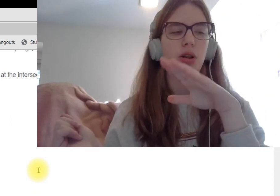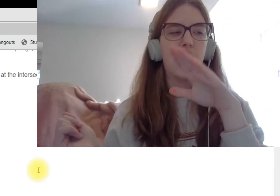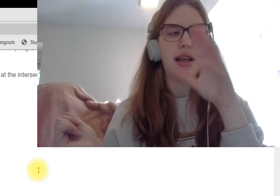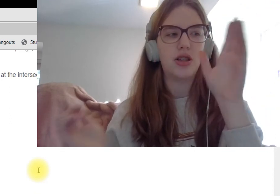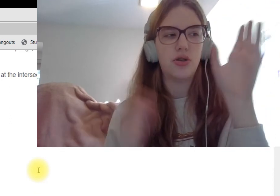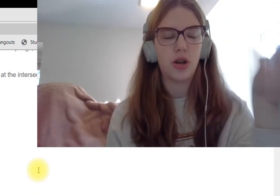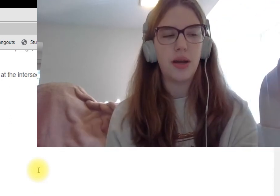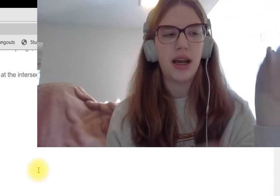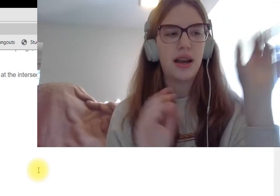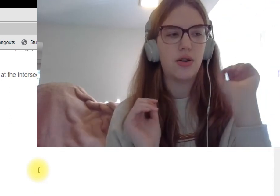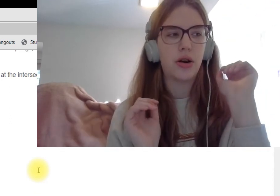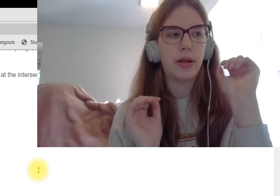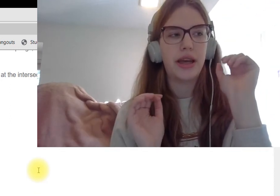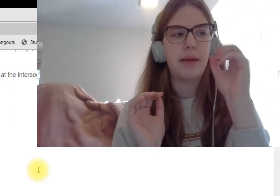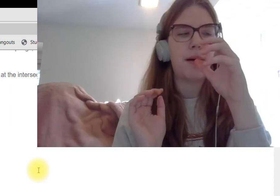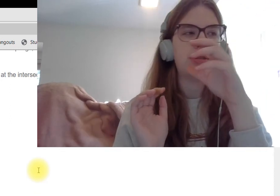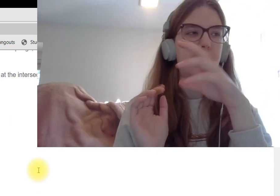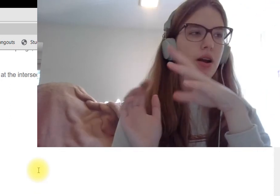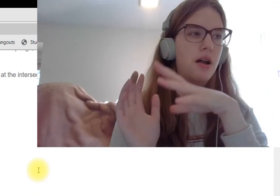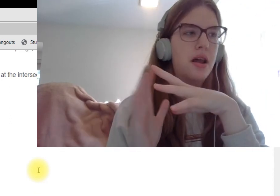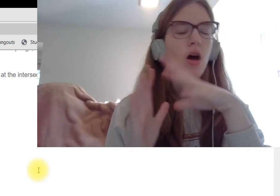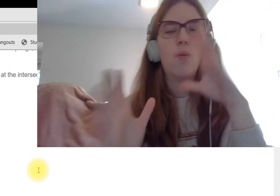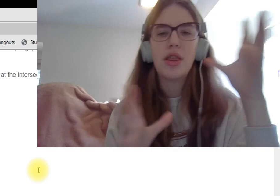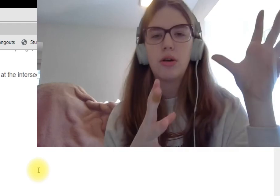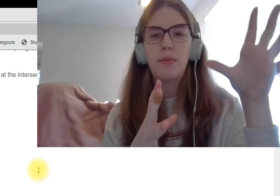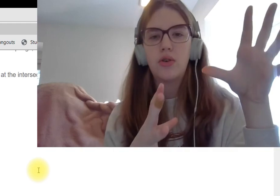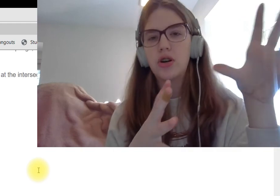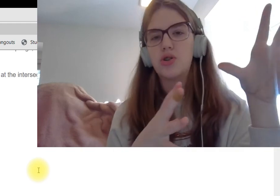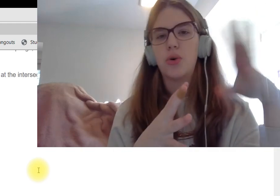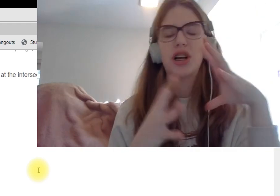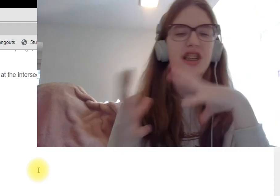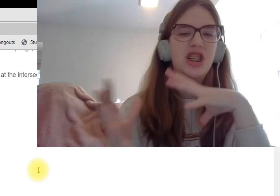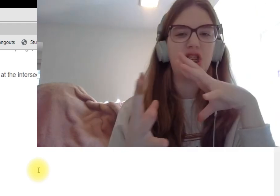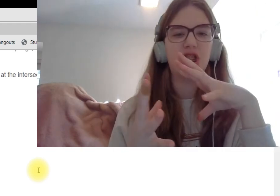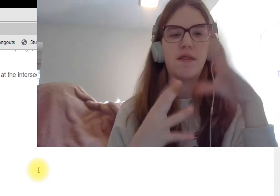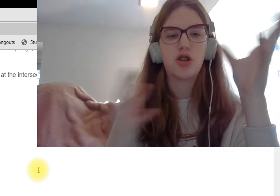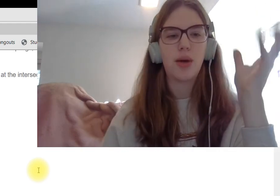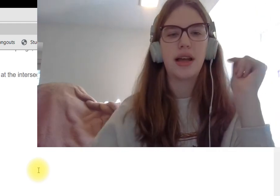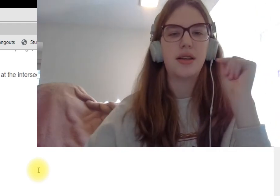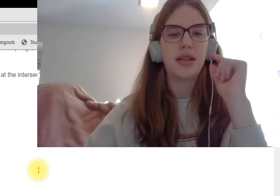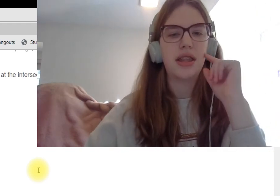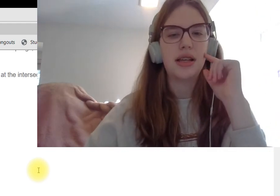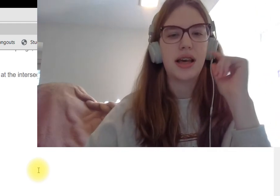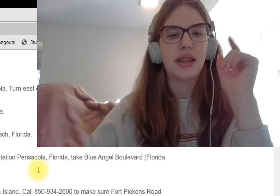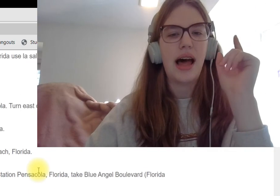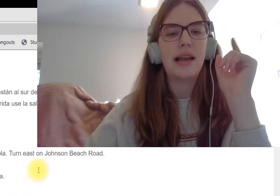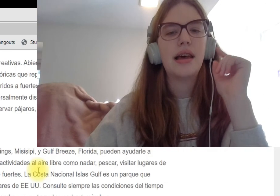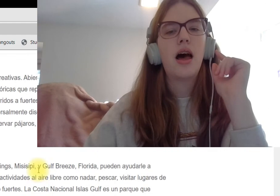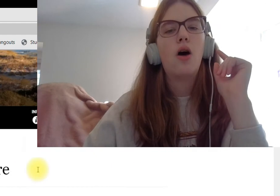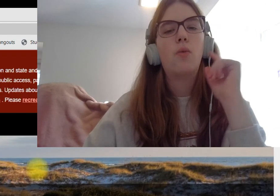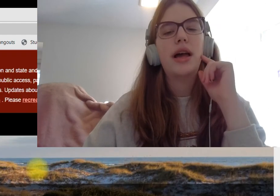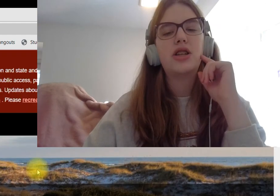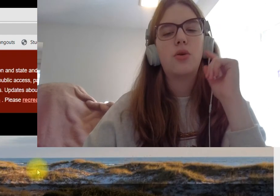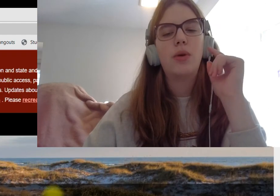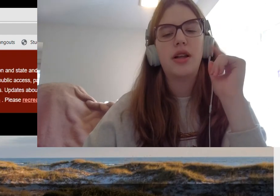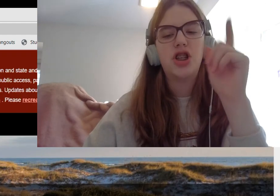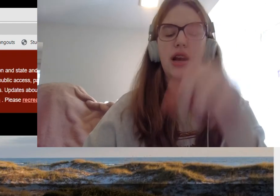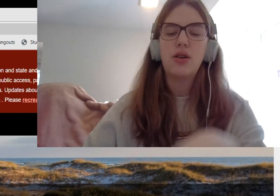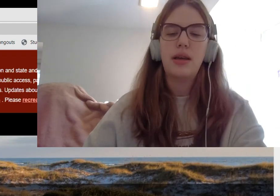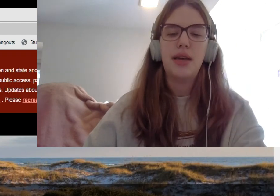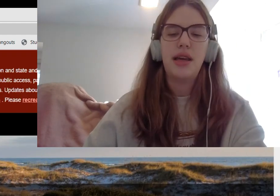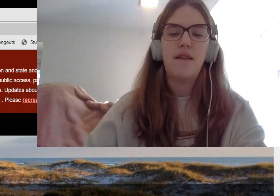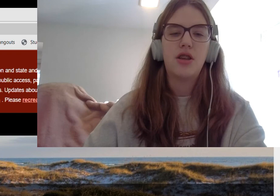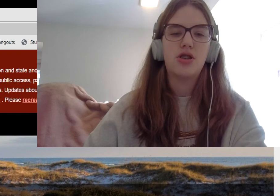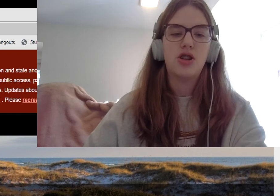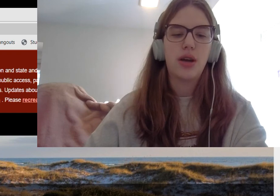If you look at its social media, it'll normally keep updated on weather reports or conditions of trails and things like that, which will